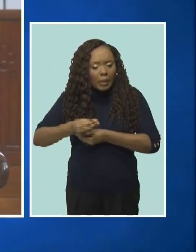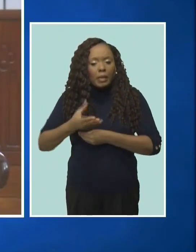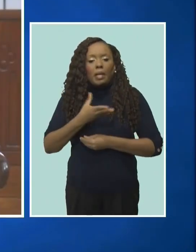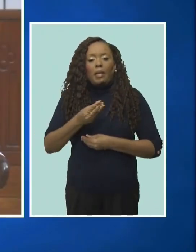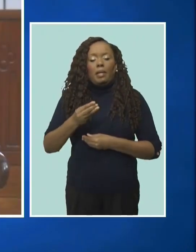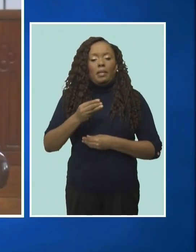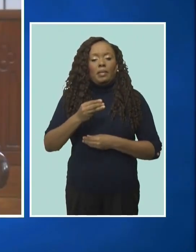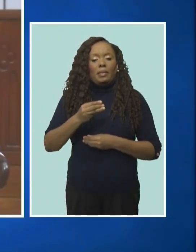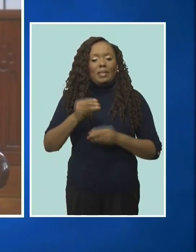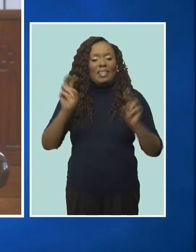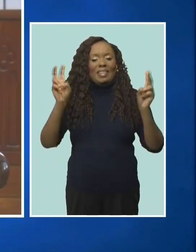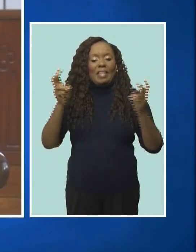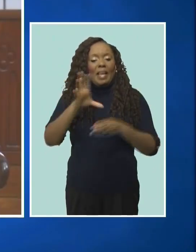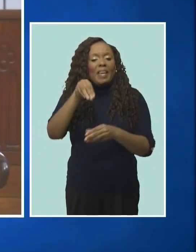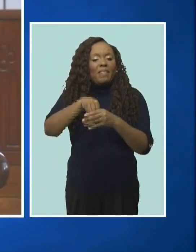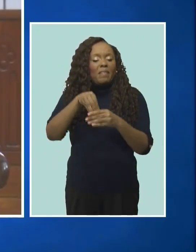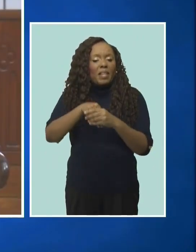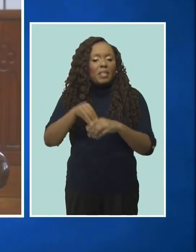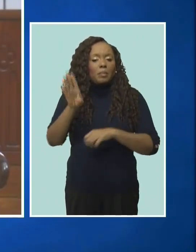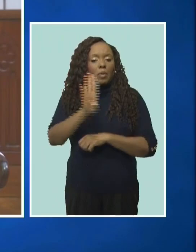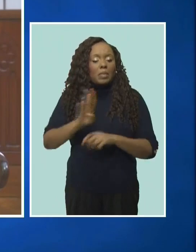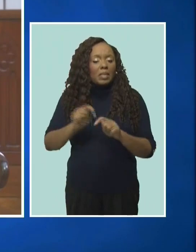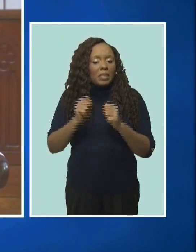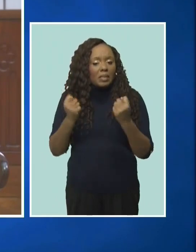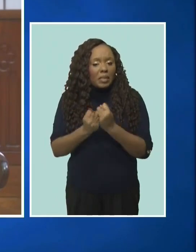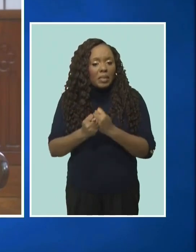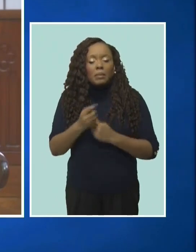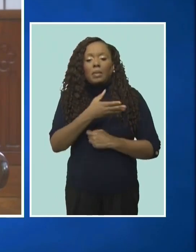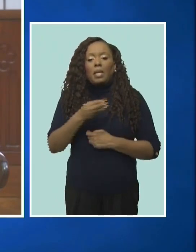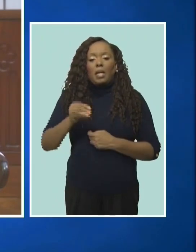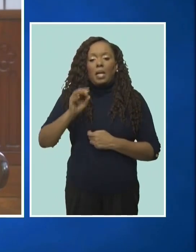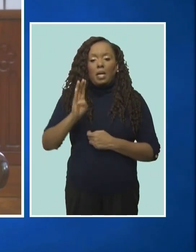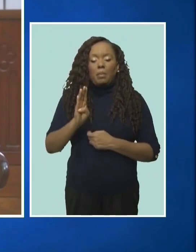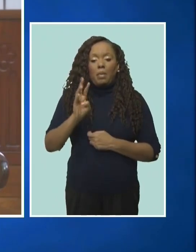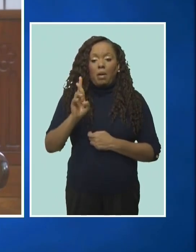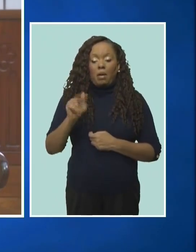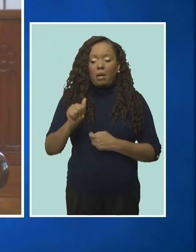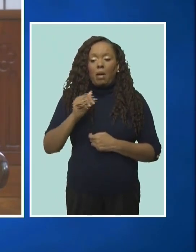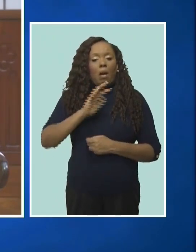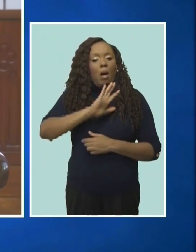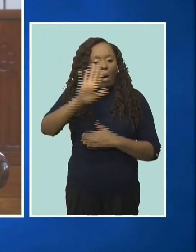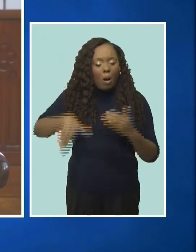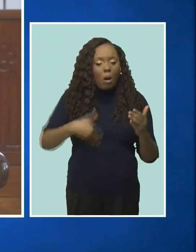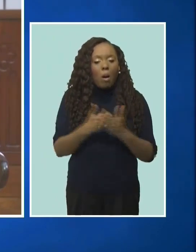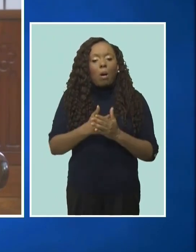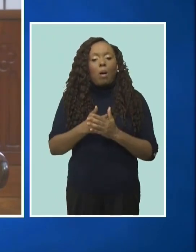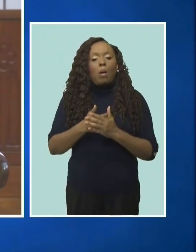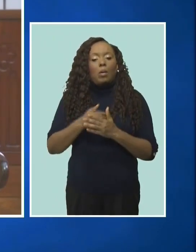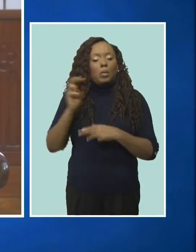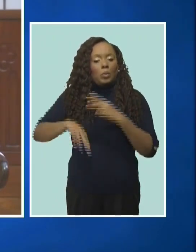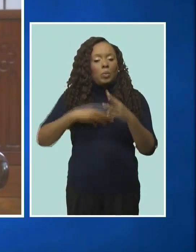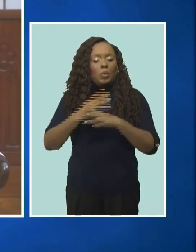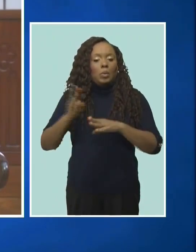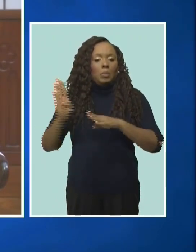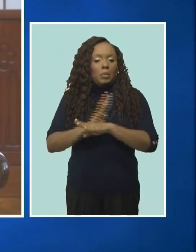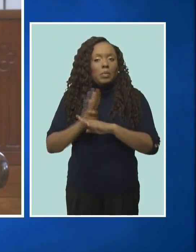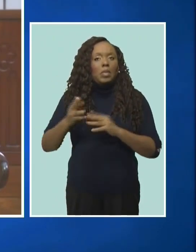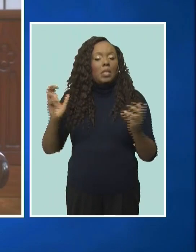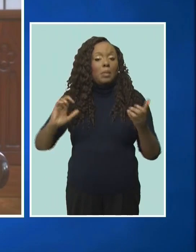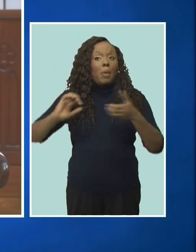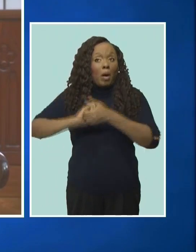Barbados team, along with the Barbados Revenue Authority and others, all of the global business community partners, that we